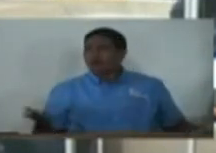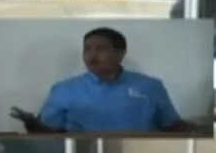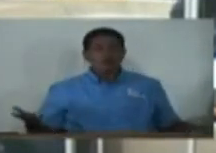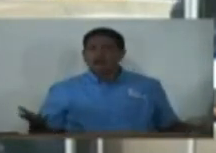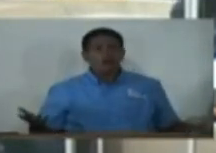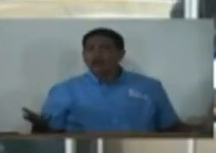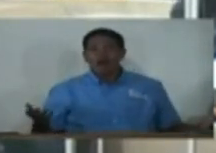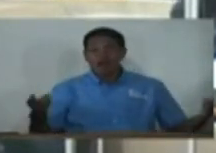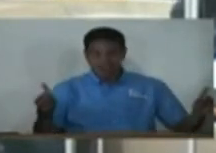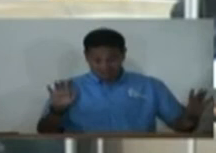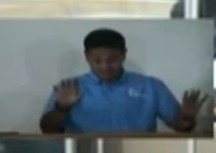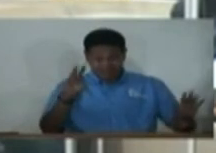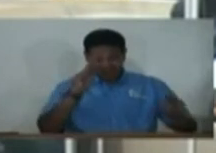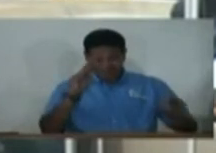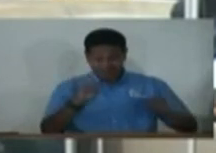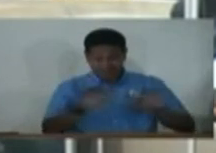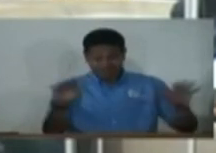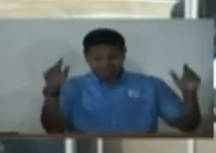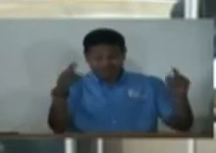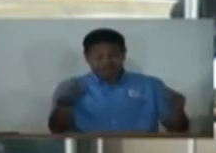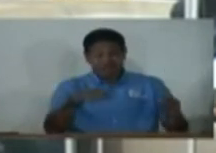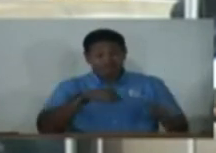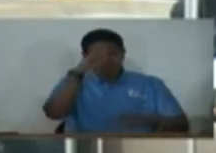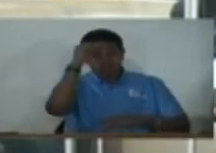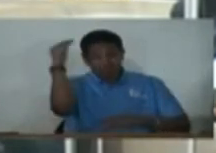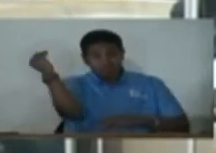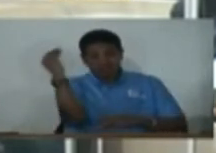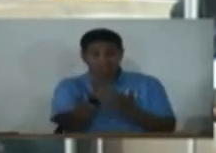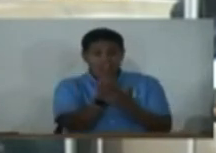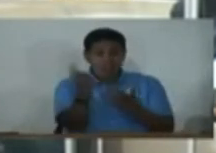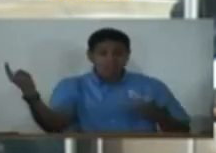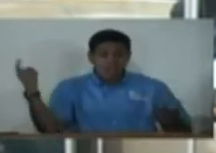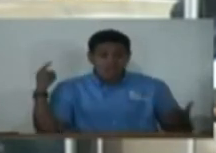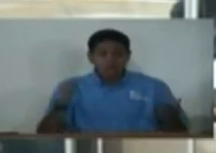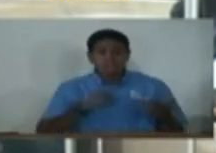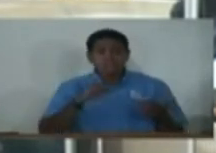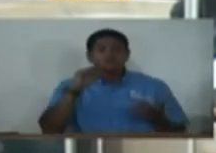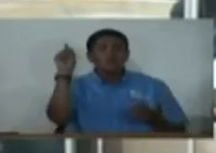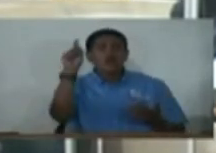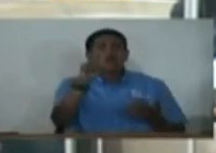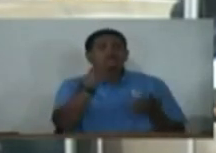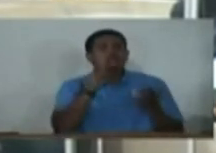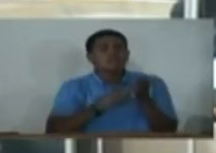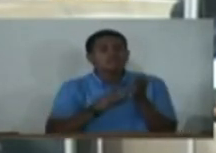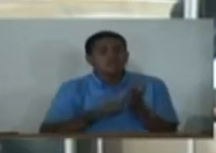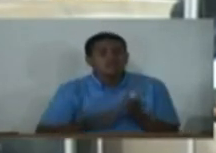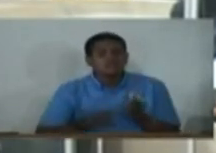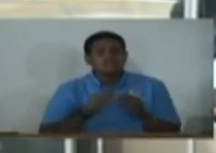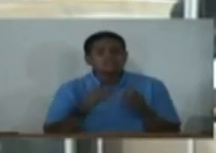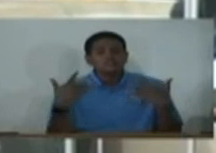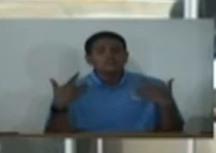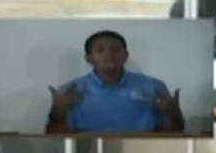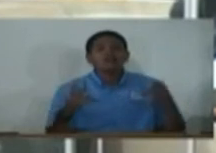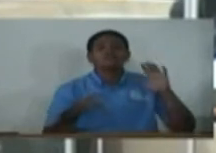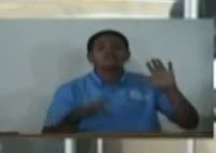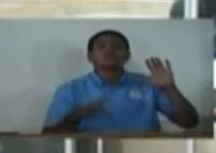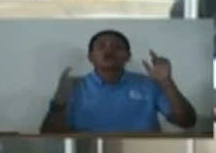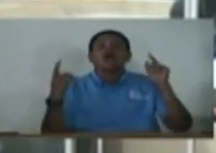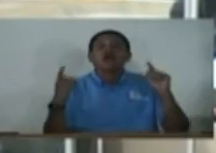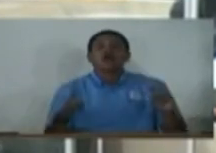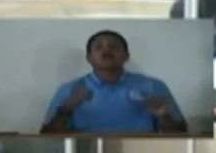Madam Speaker, as I indicated last week, I've asked for an investigation into the event and